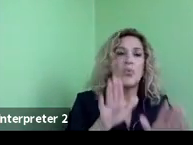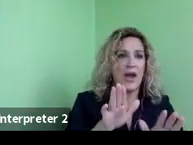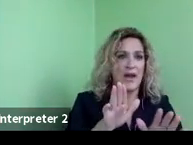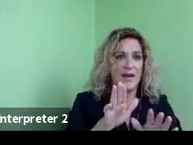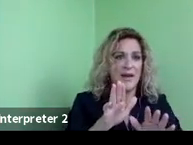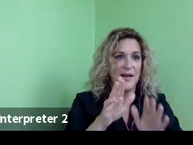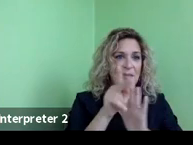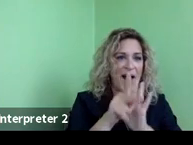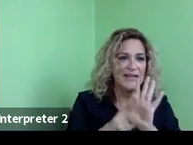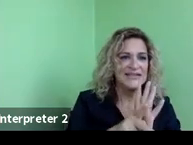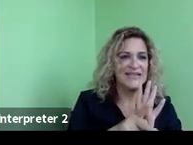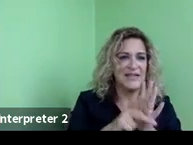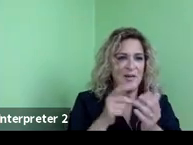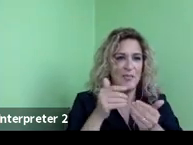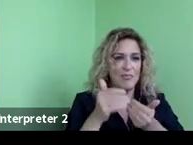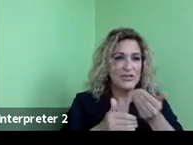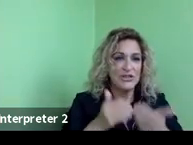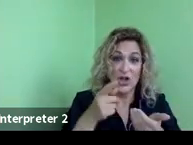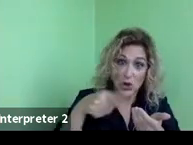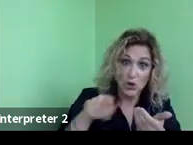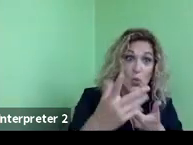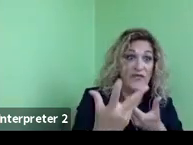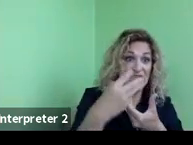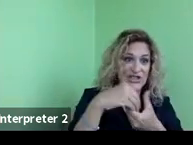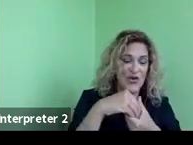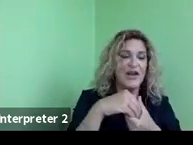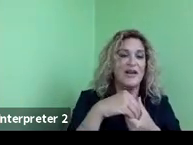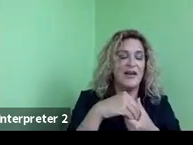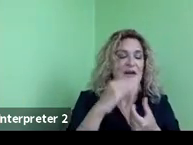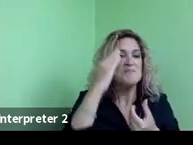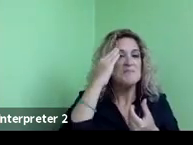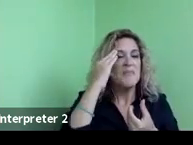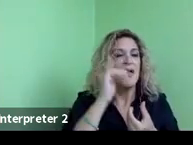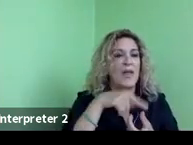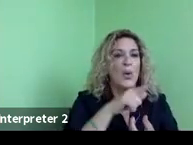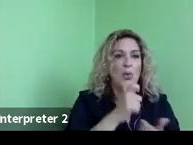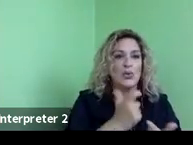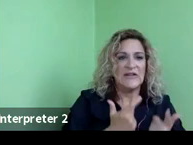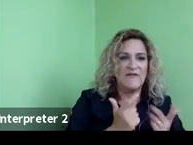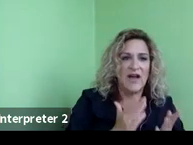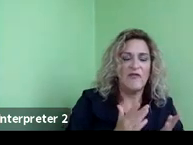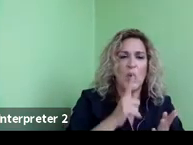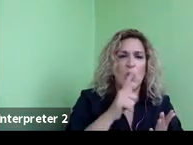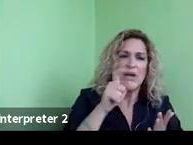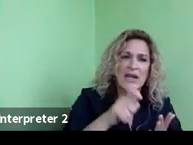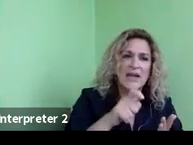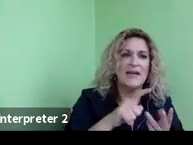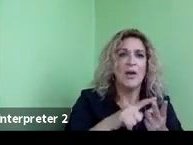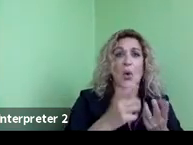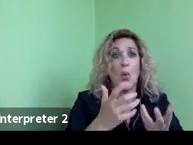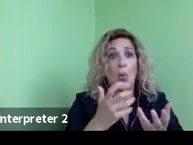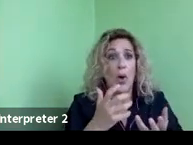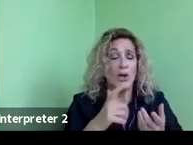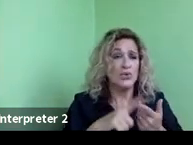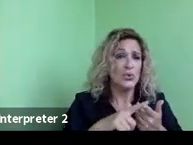integrated, with an acknowledgement that there will be survivors who will want and need to apply for technical assistance because